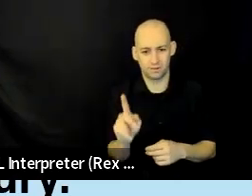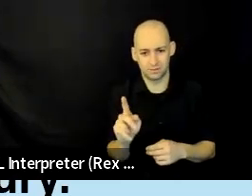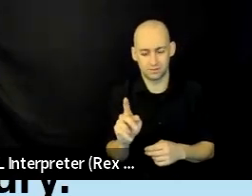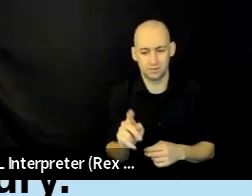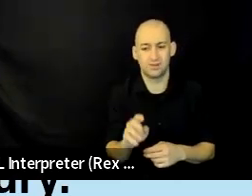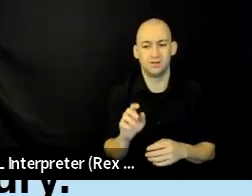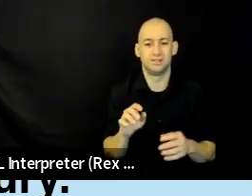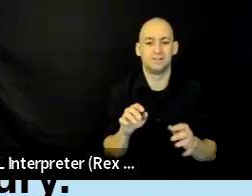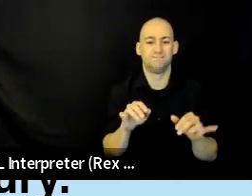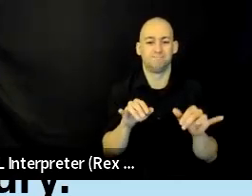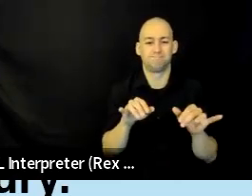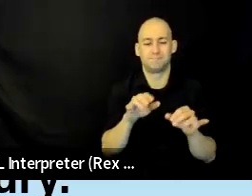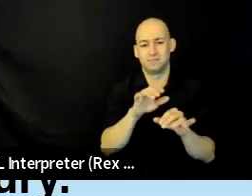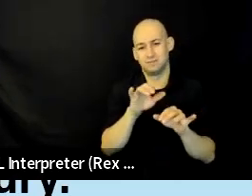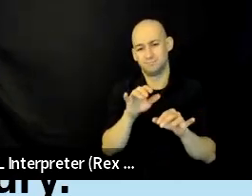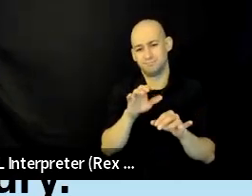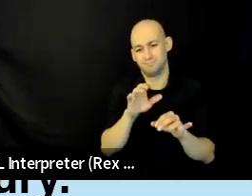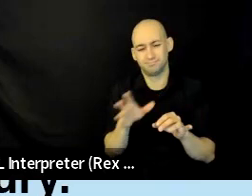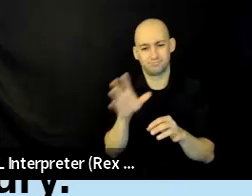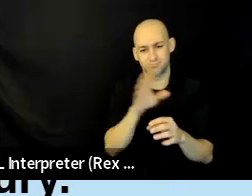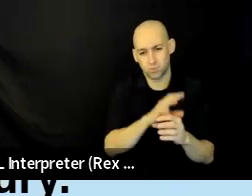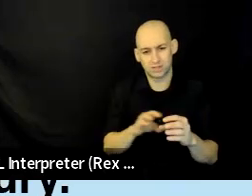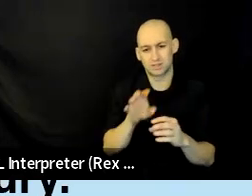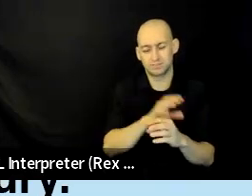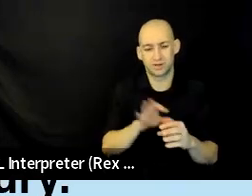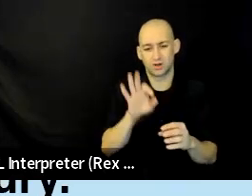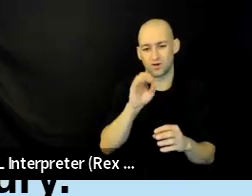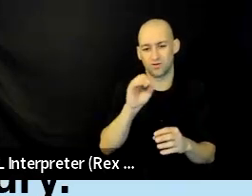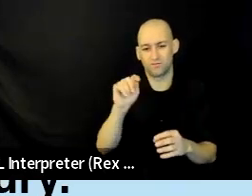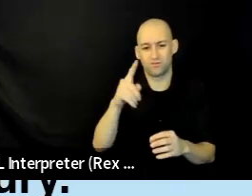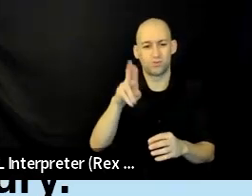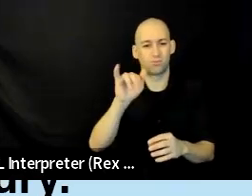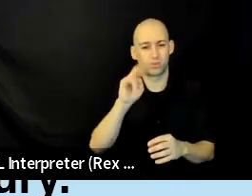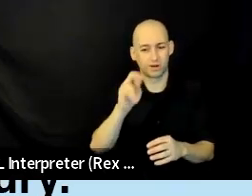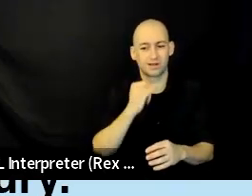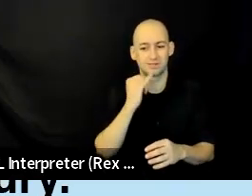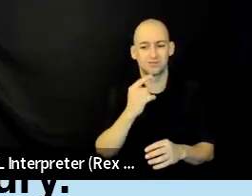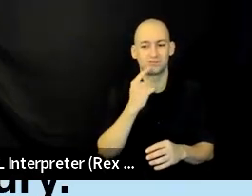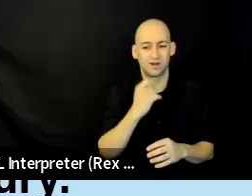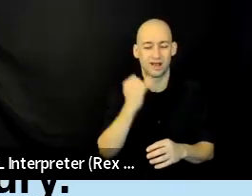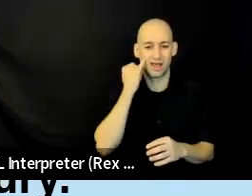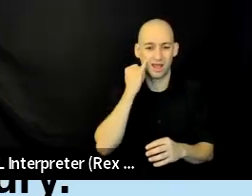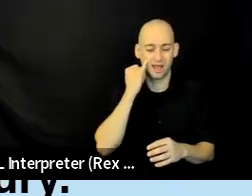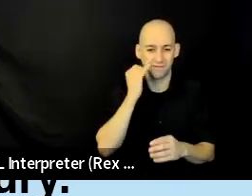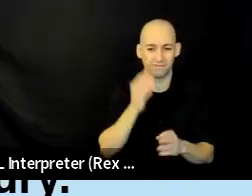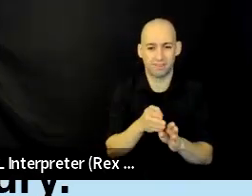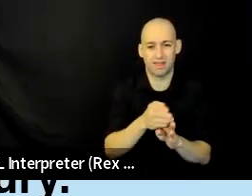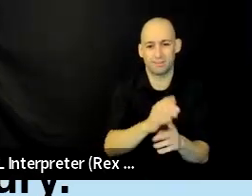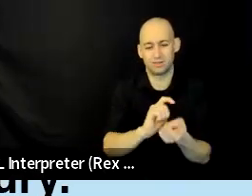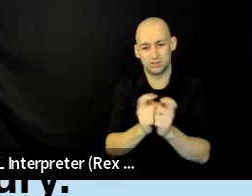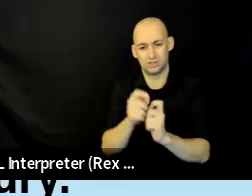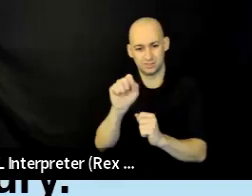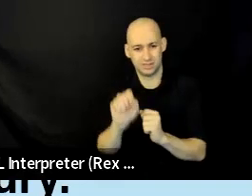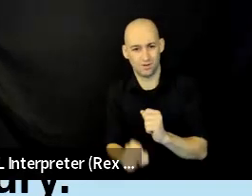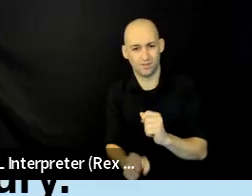of alternative southern alignment is shown in red. If alignment is shifted to the south, the impacts